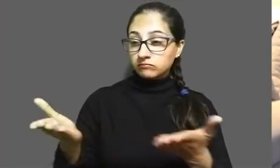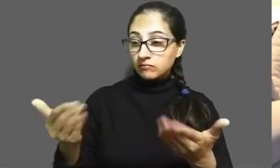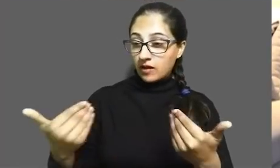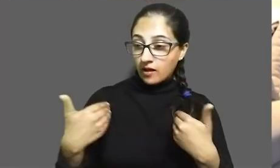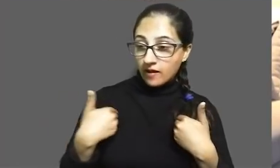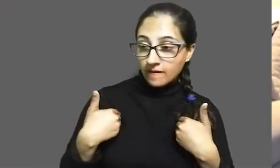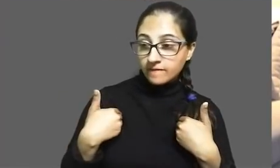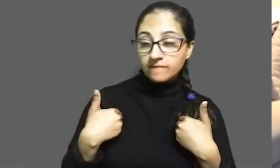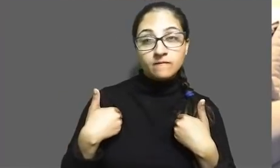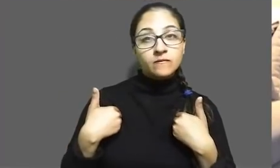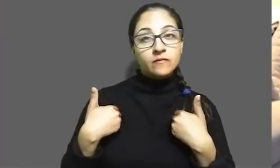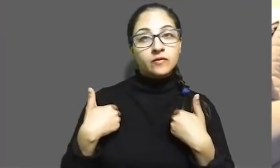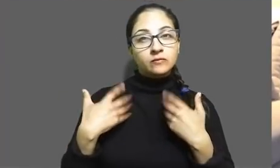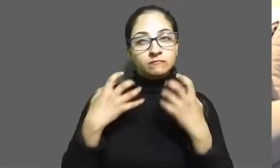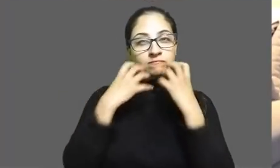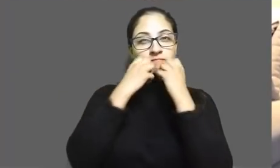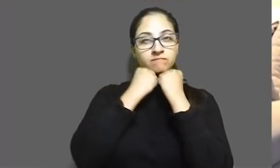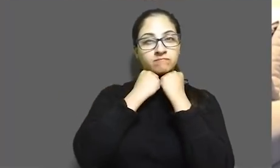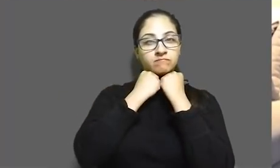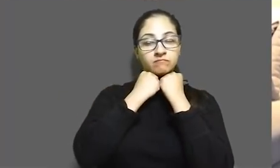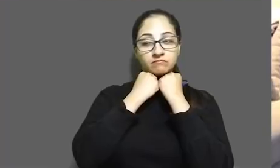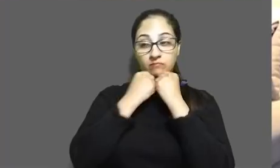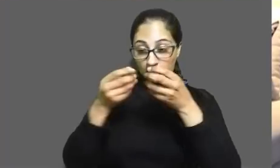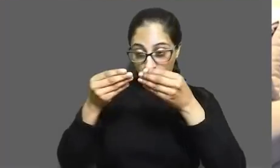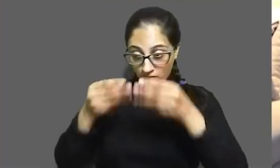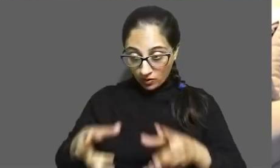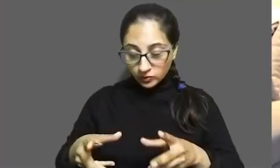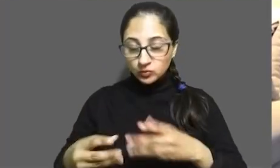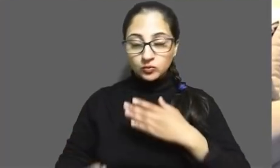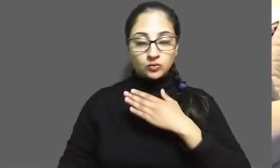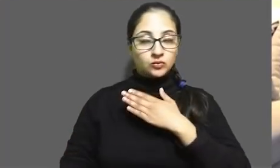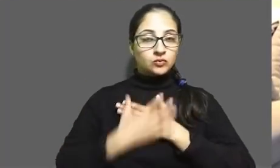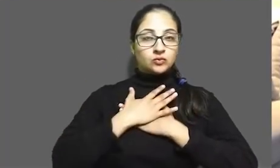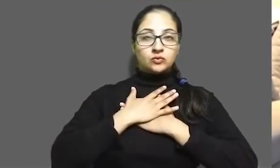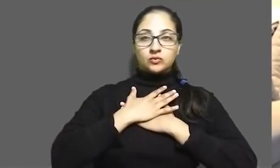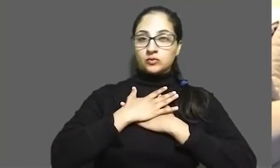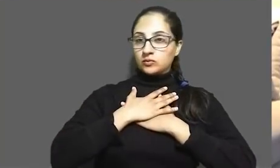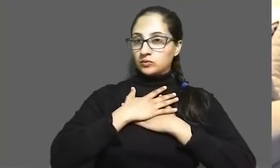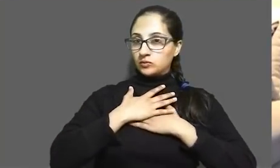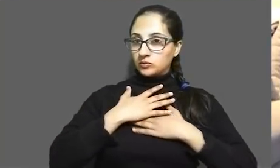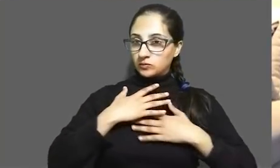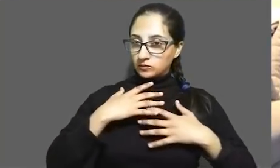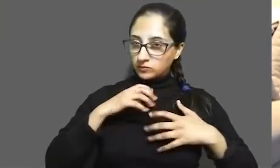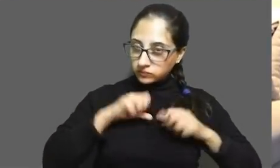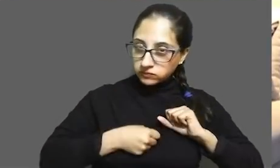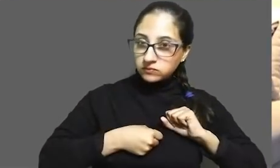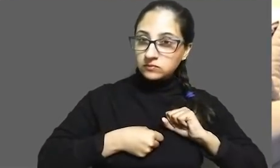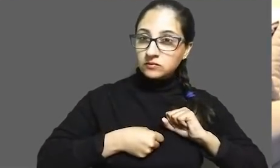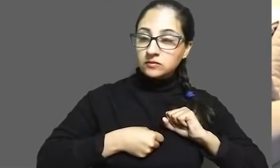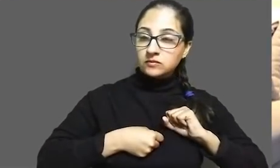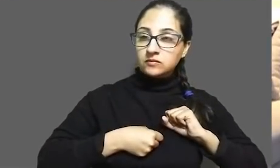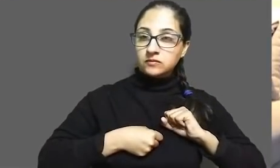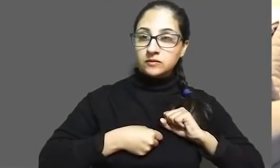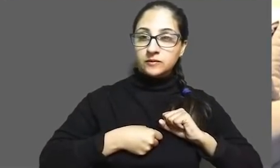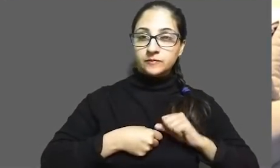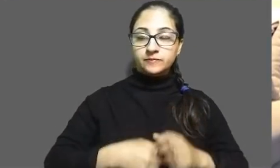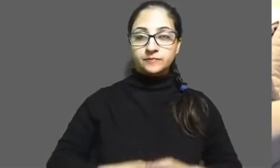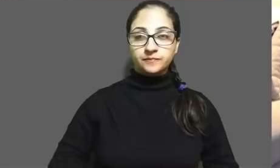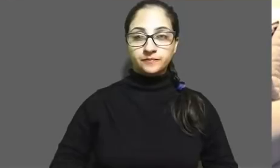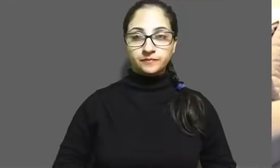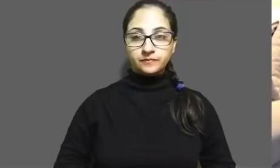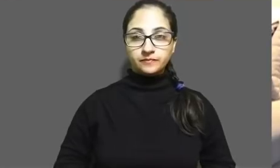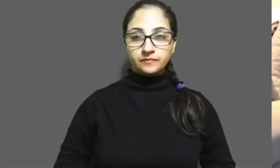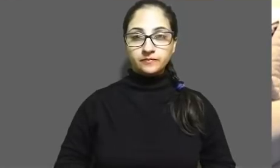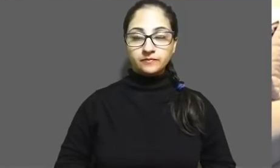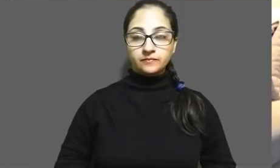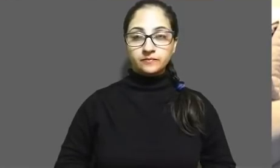Human nature is such that we resist change. It is difficult to let go, and therefore we